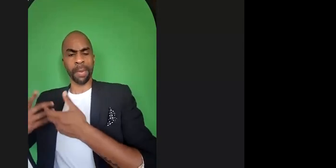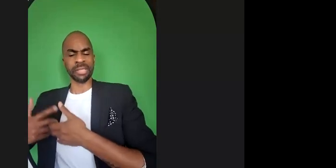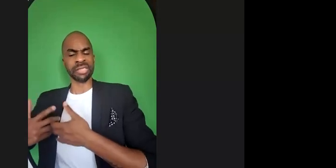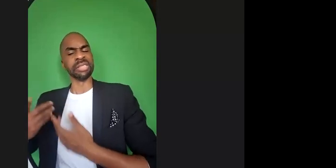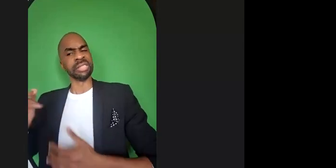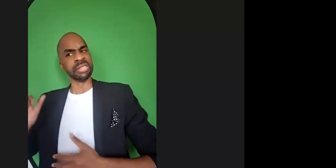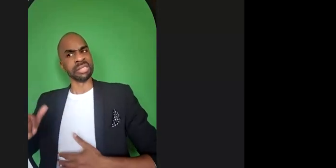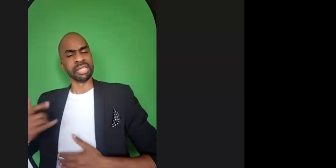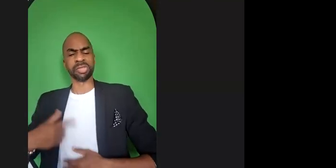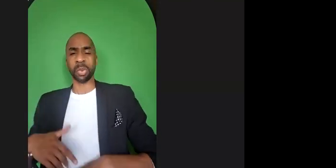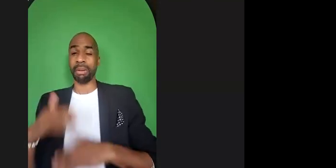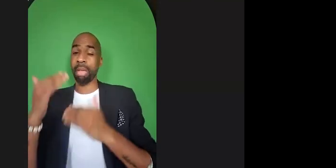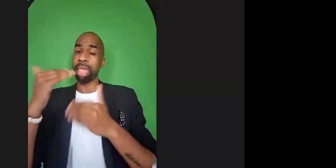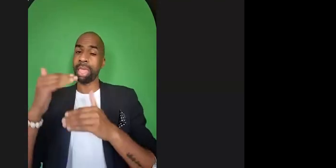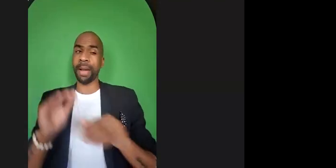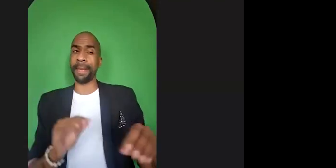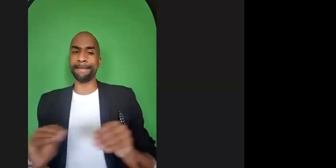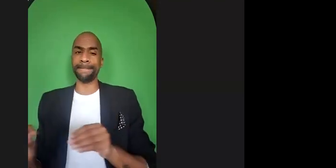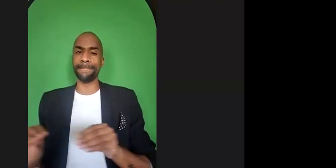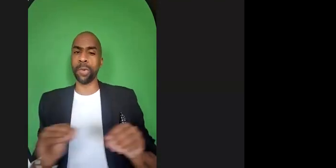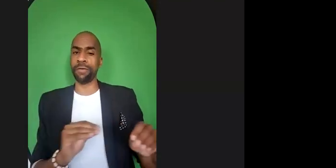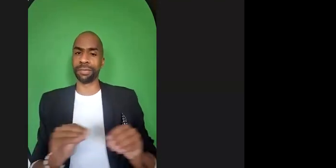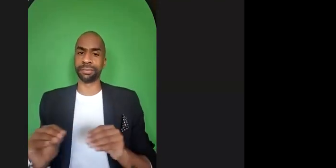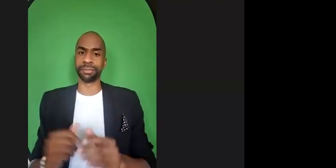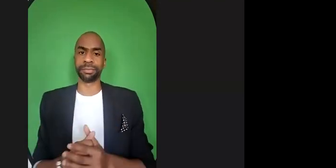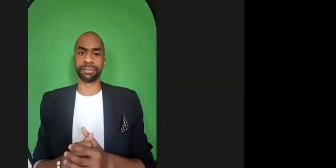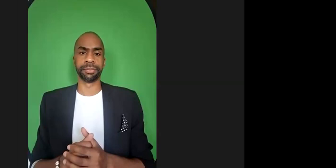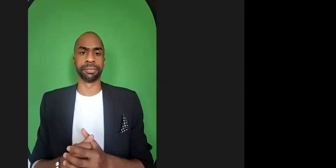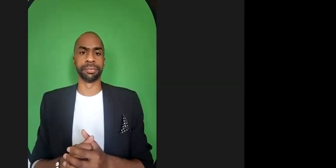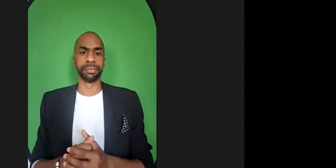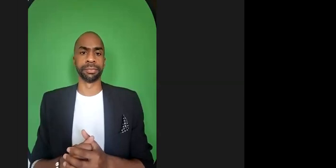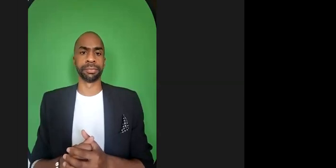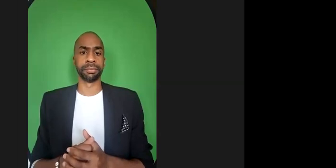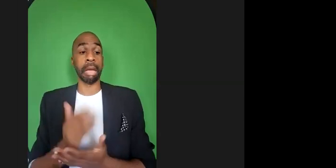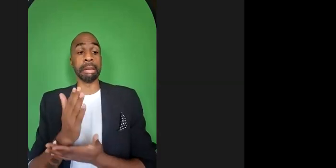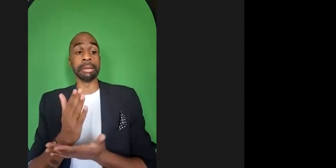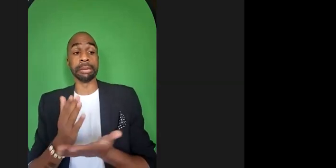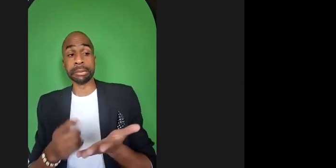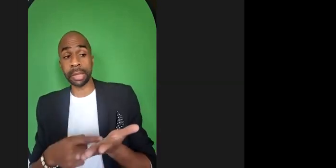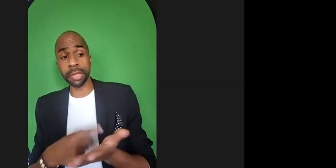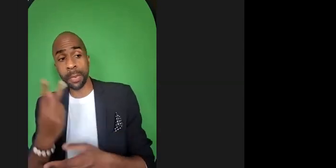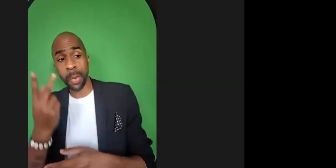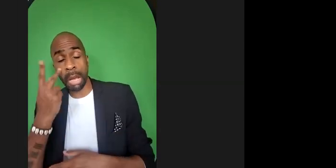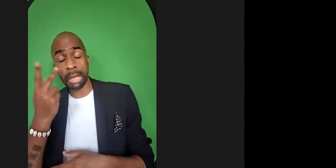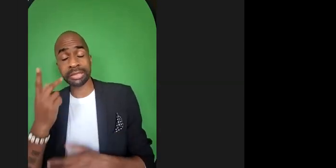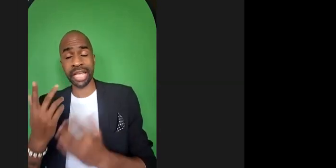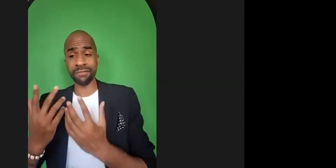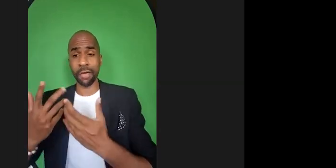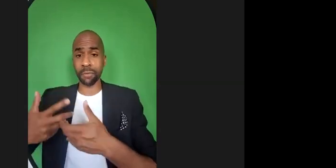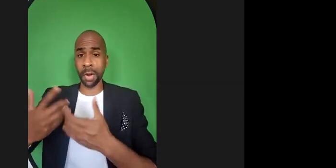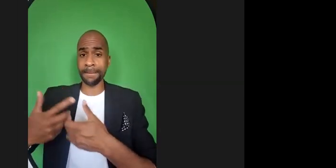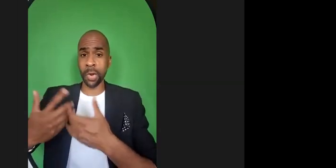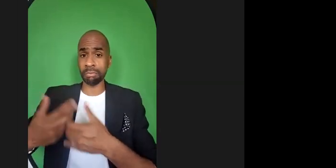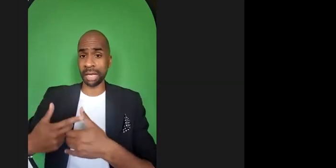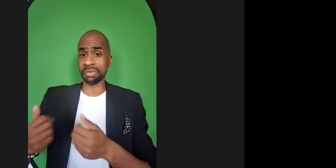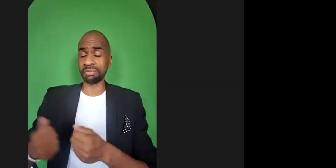does limit mobility. Occasionally, I've seen people put a ventilator on a wheelchair, for example, and get around,